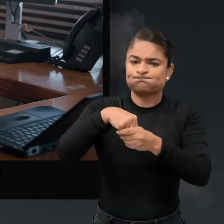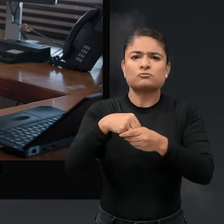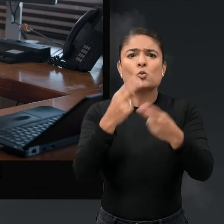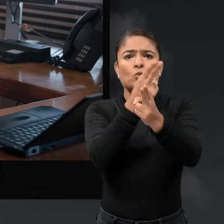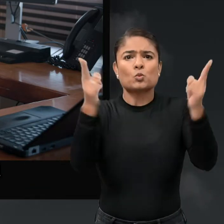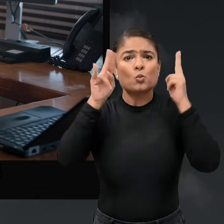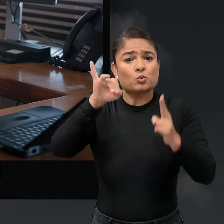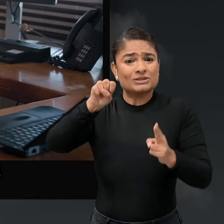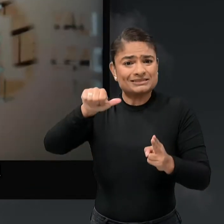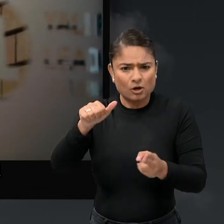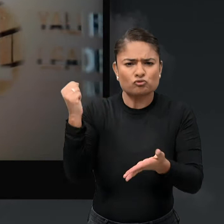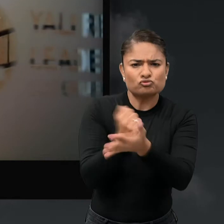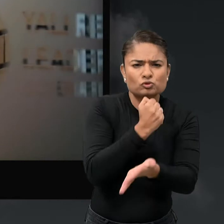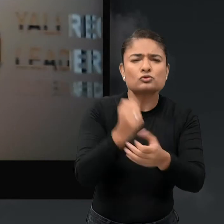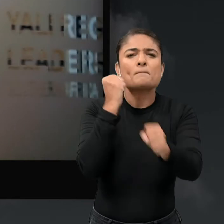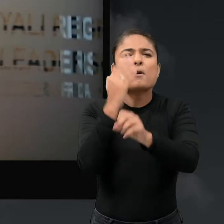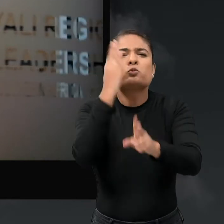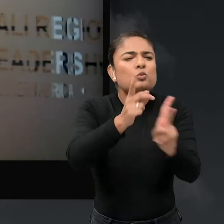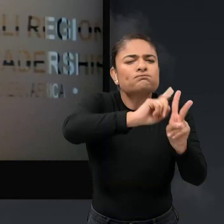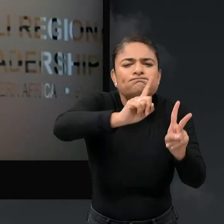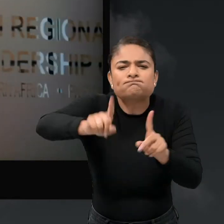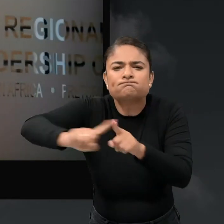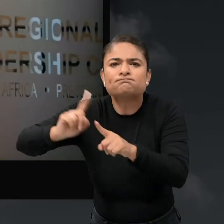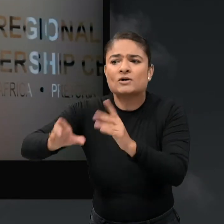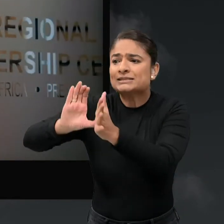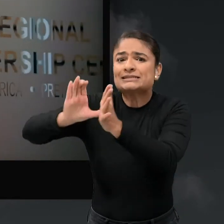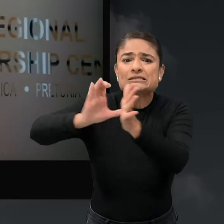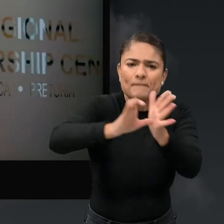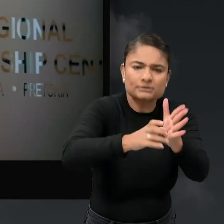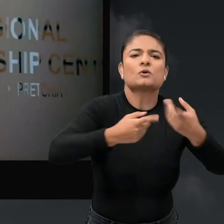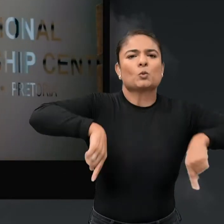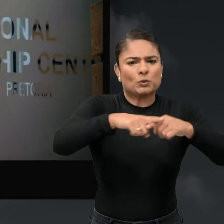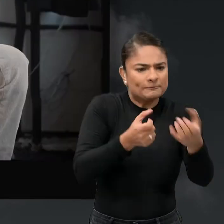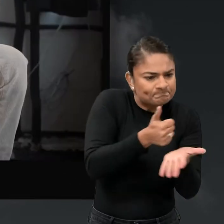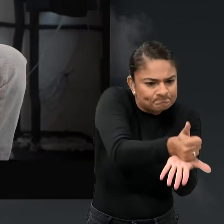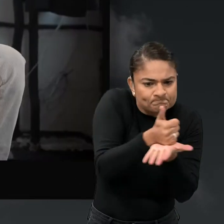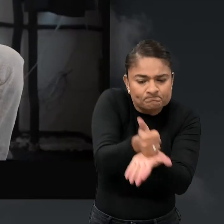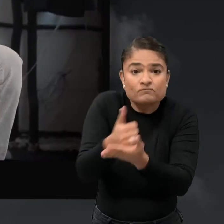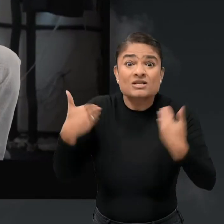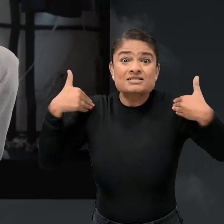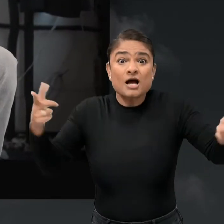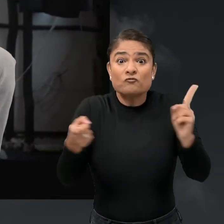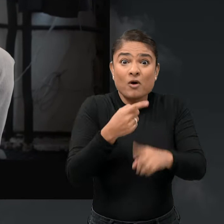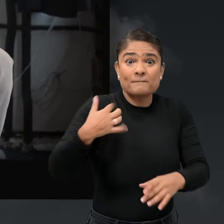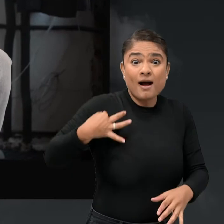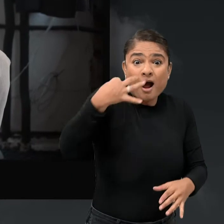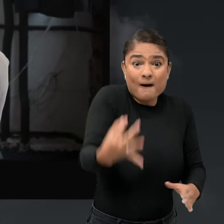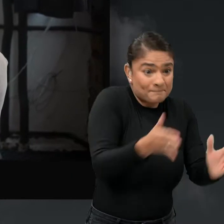who register with UNISA, who have got different kinds of impairments or disabilities, are assisted